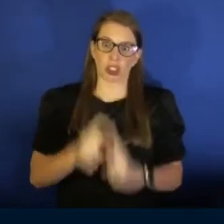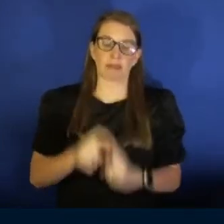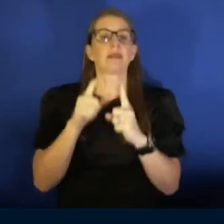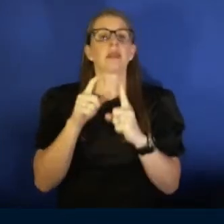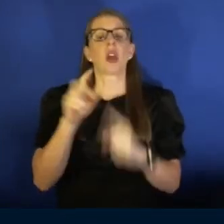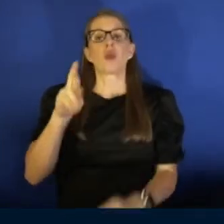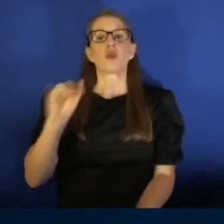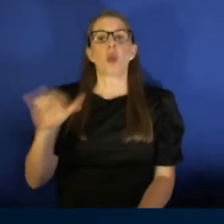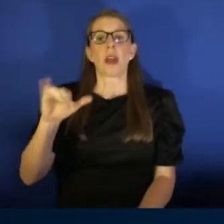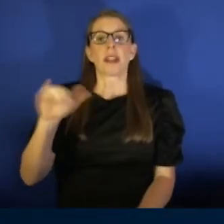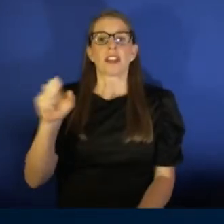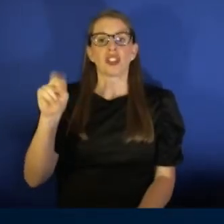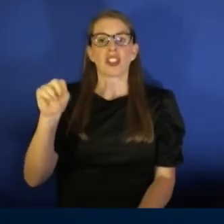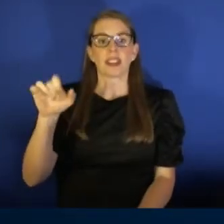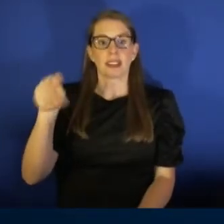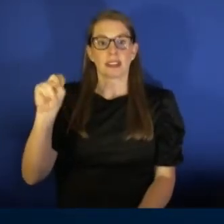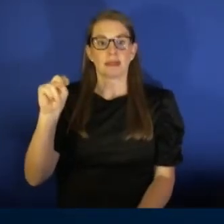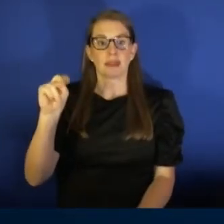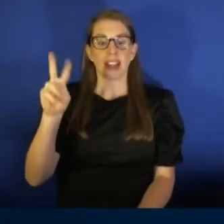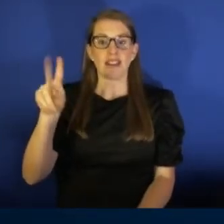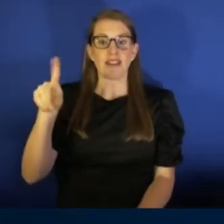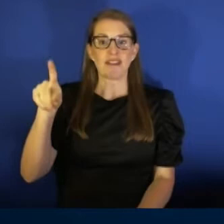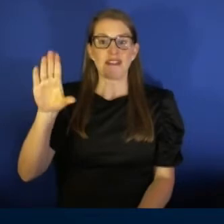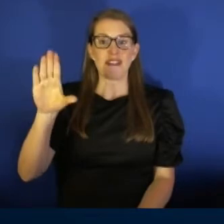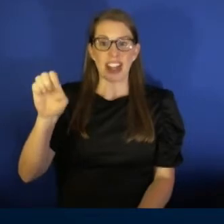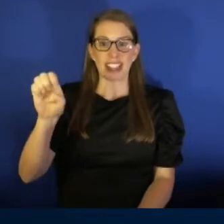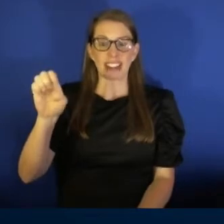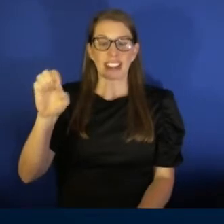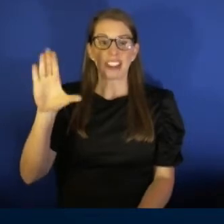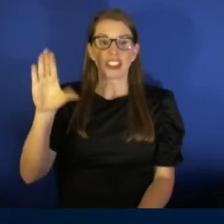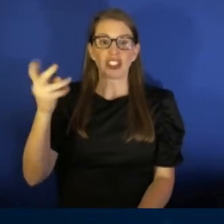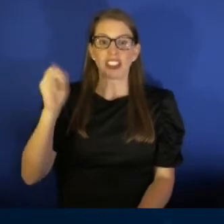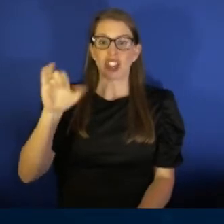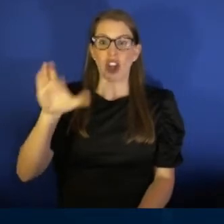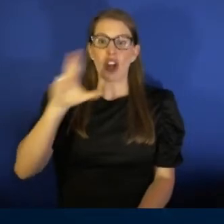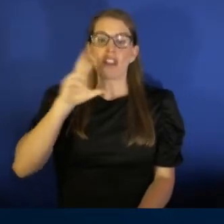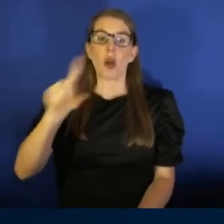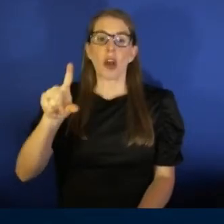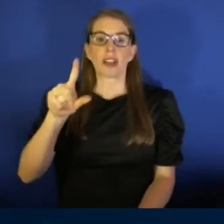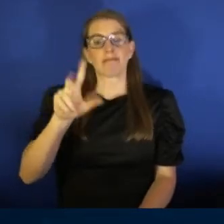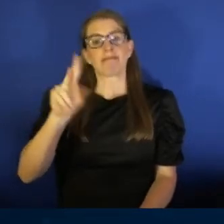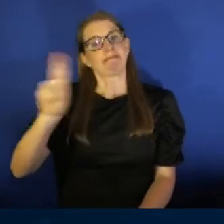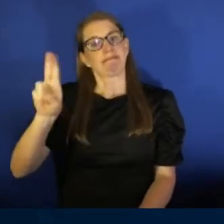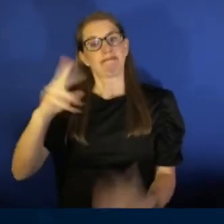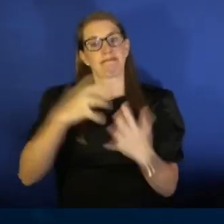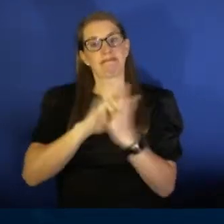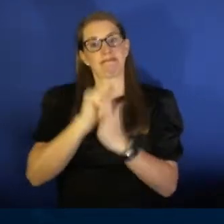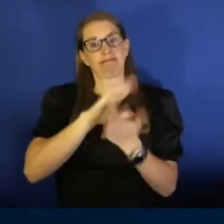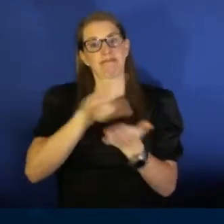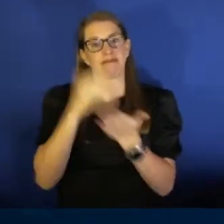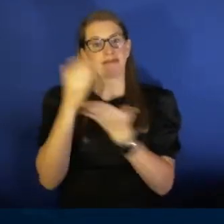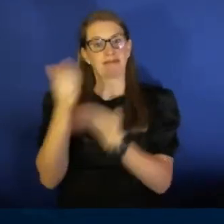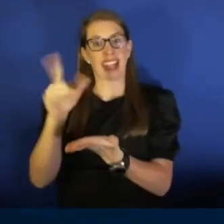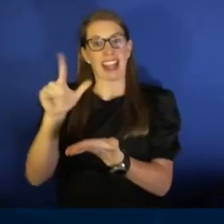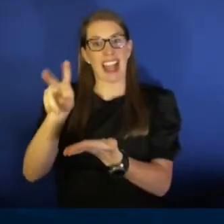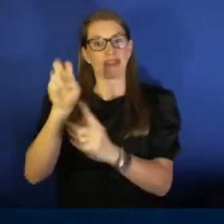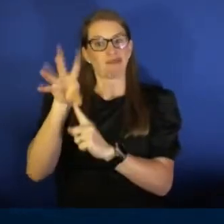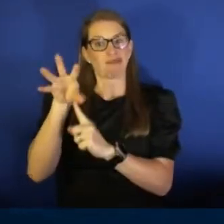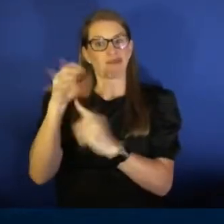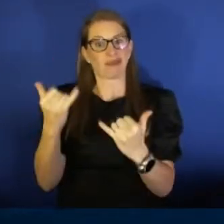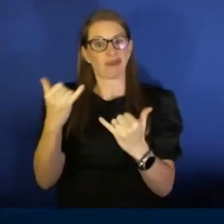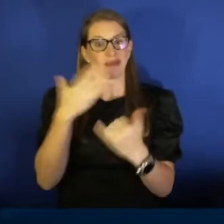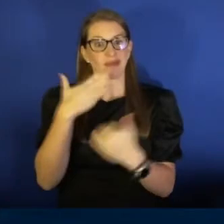Vice Chancellor and Director of the University of Kansas Cancer Center, and he is joining us live from there now. Good morning, Dr. Jensen. How are